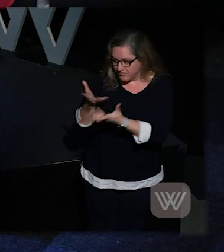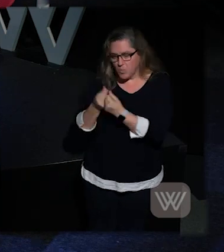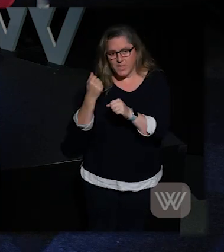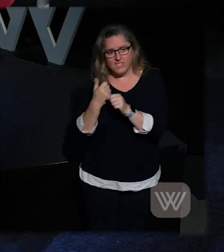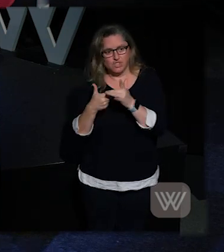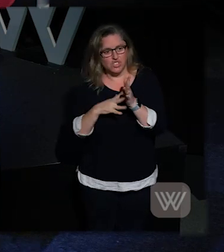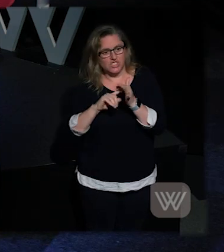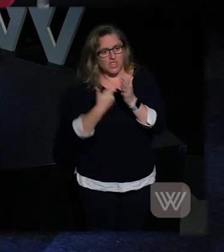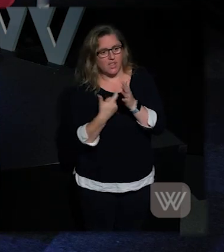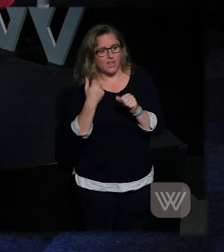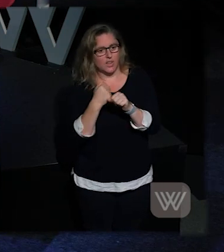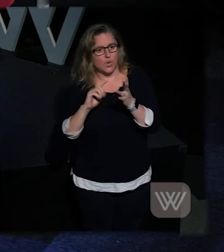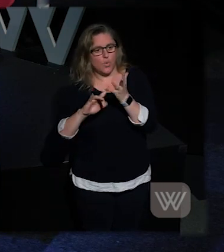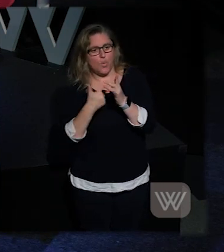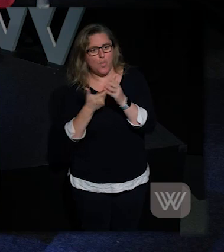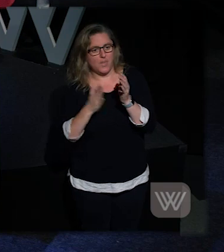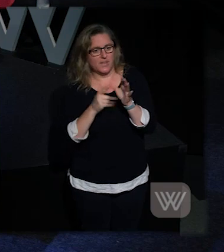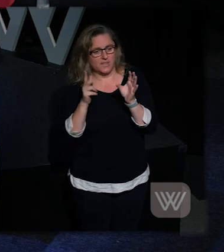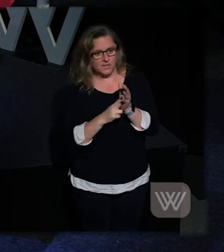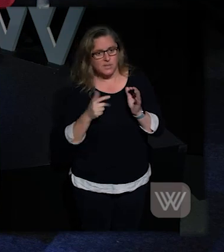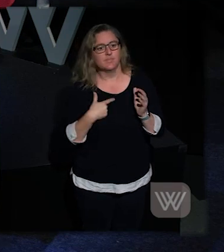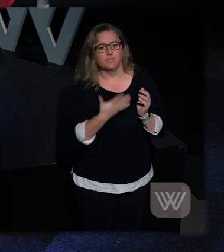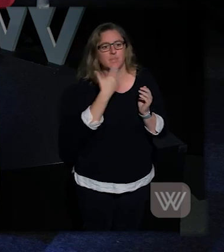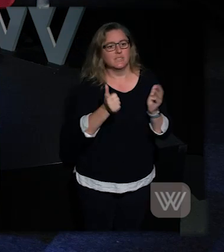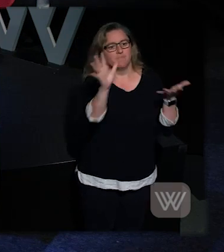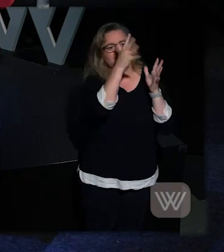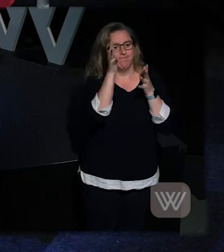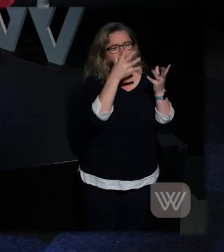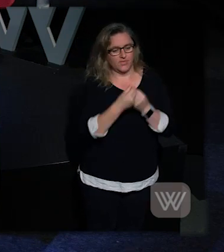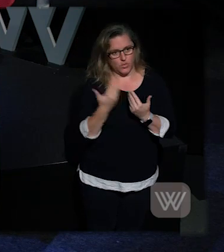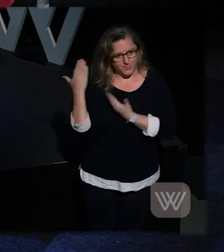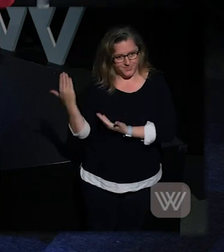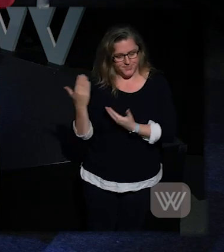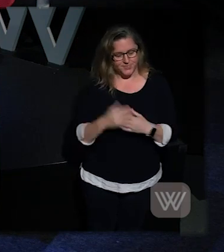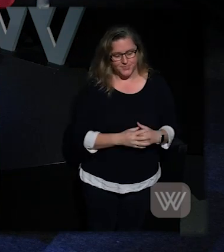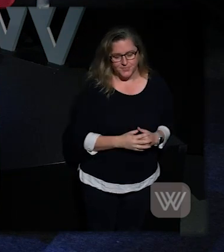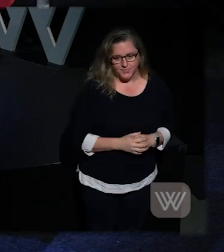please put your hands together for Ginger and give her a very warm welcome.